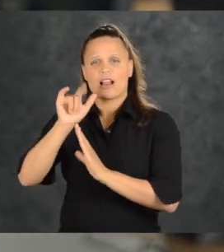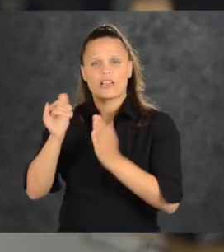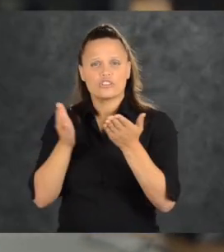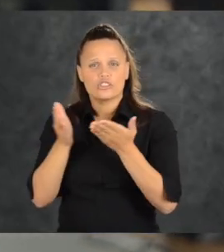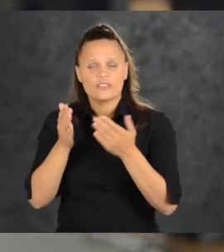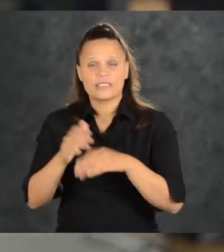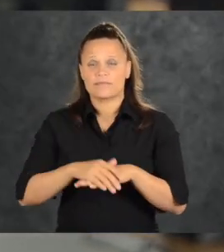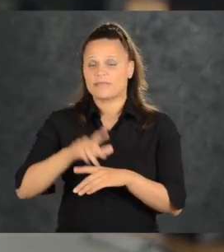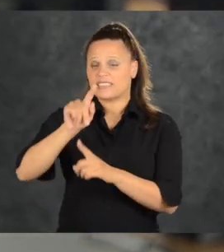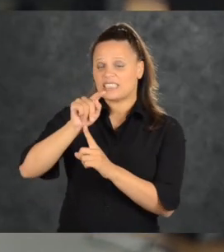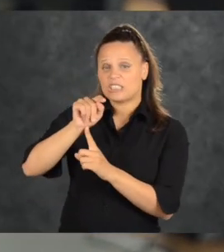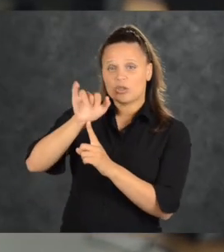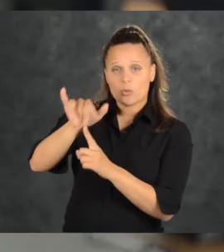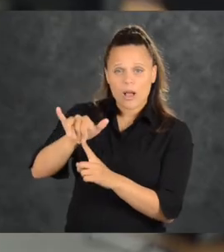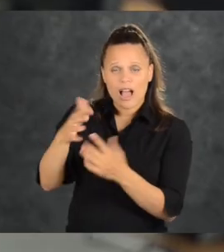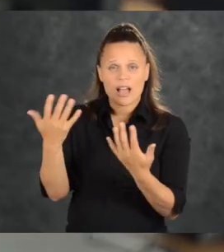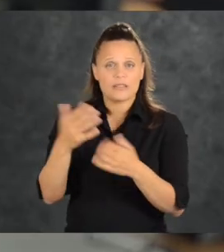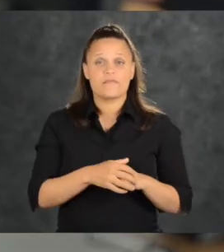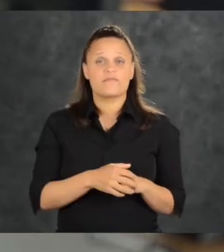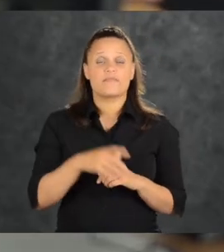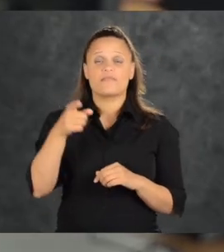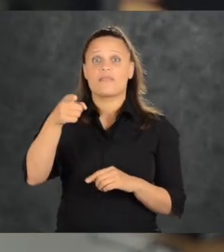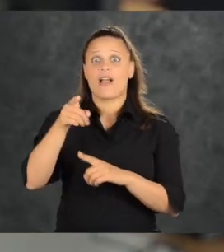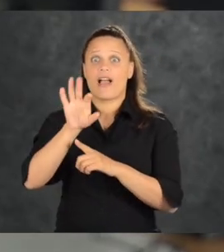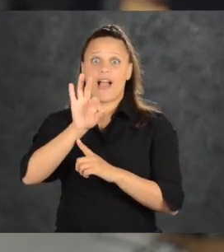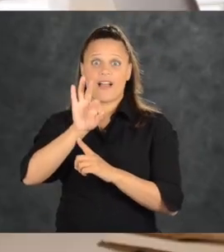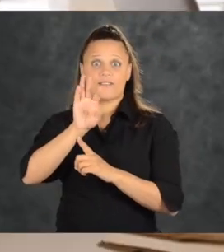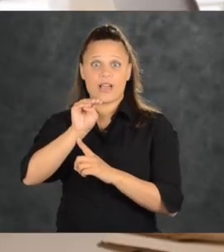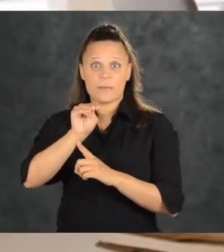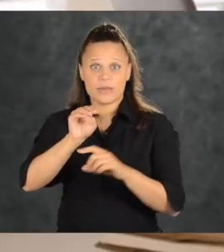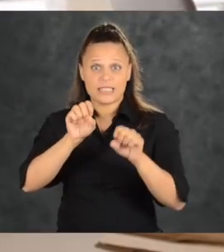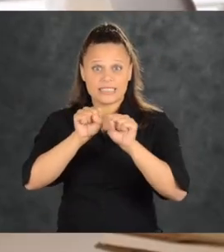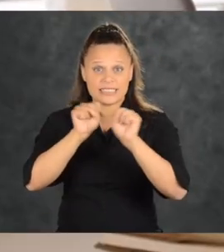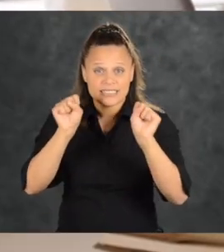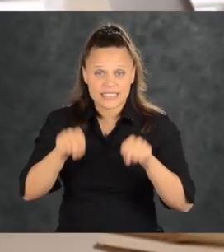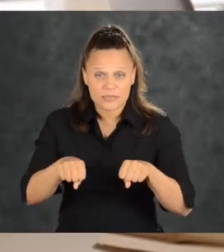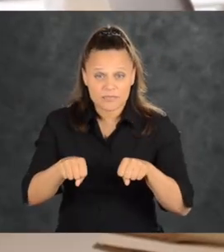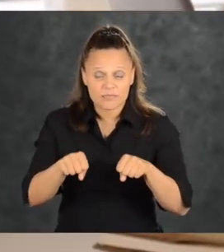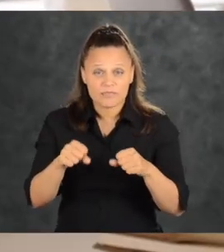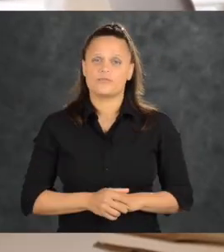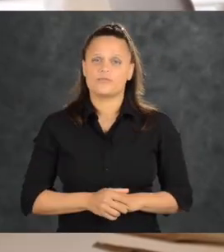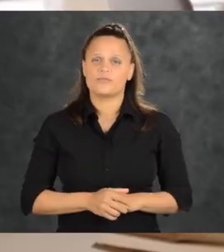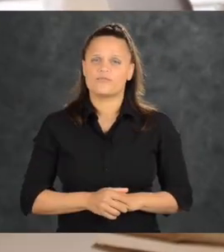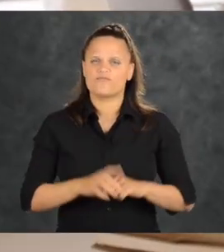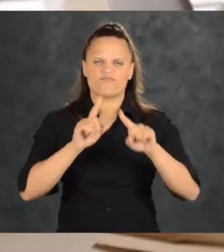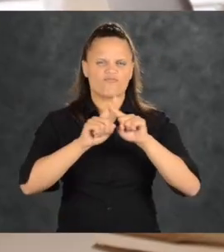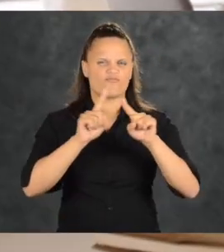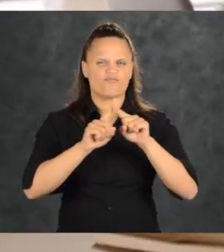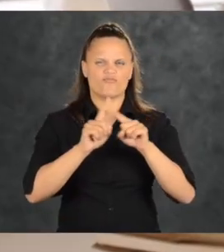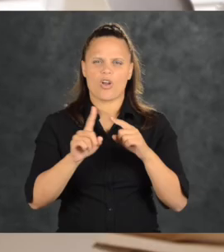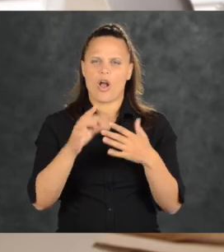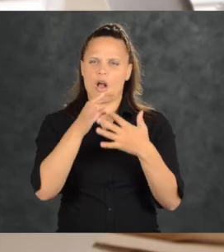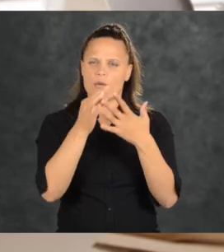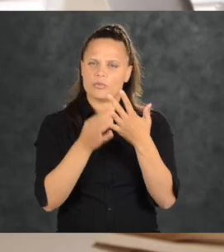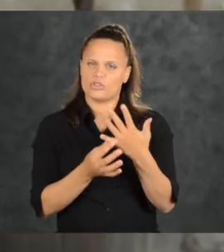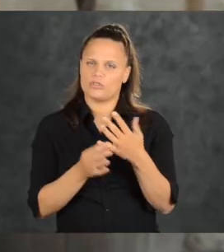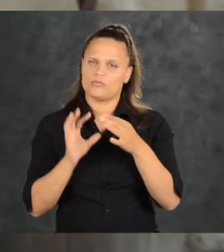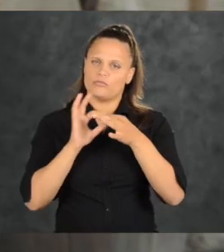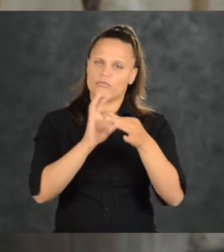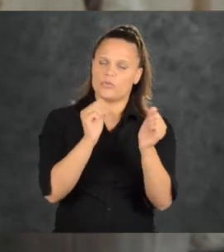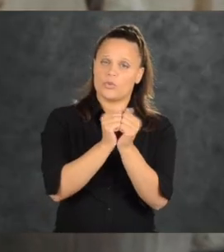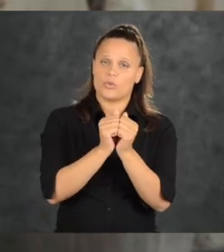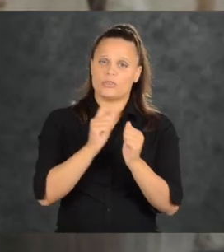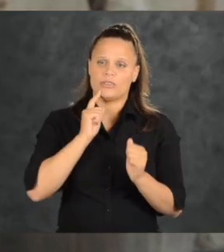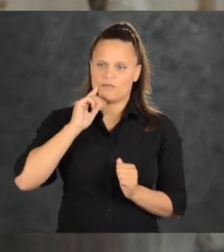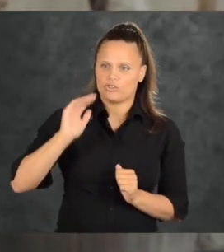who helps the job seeker with assessments and ensures they're ready for the job. Jane takes part in an online meeting with the counselor at her desk. The